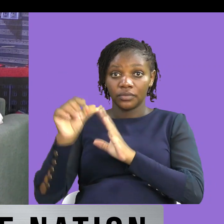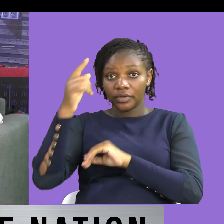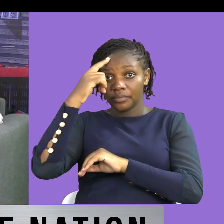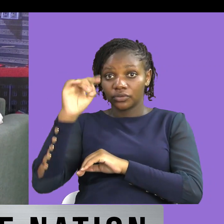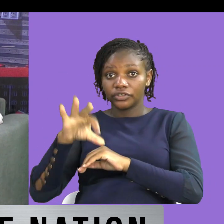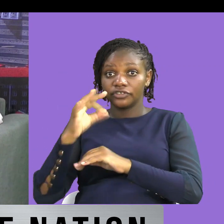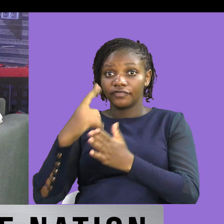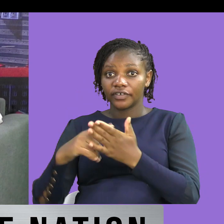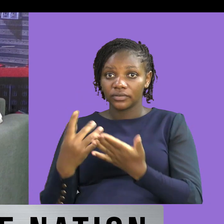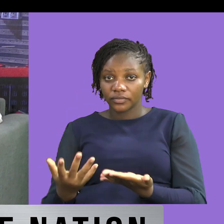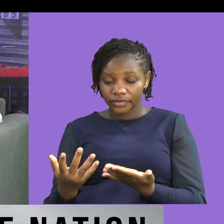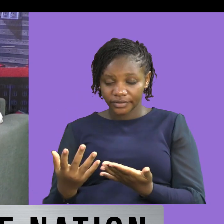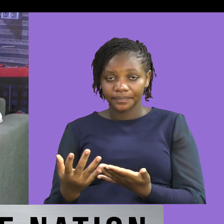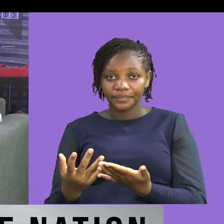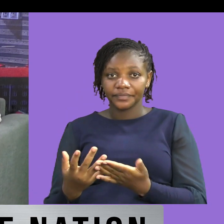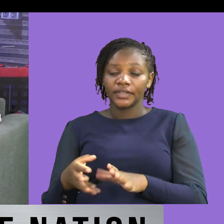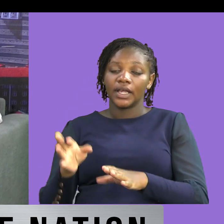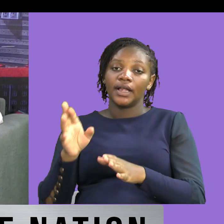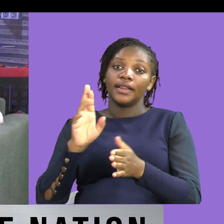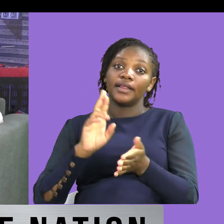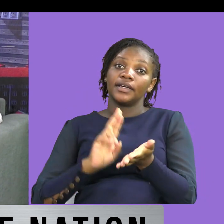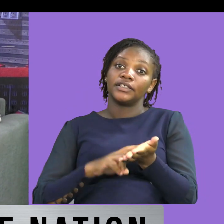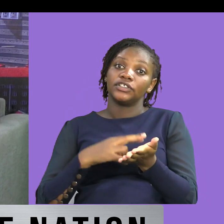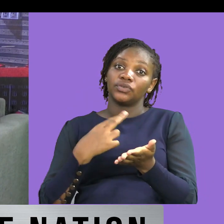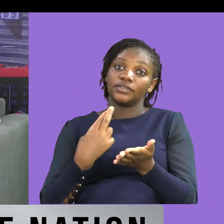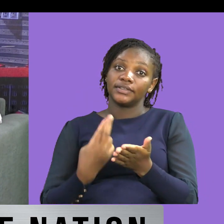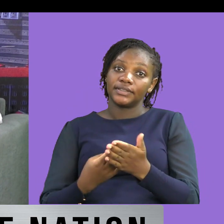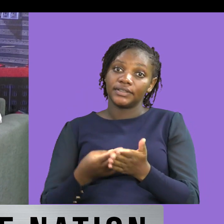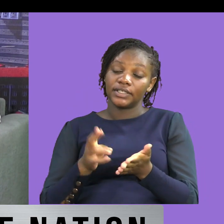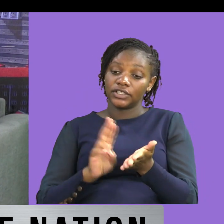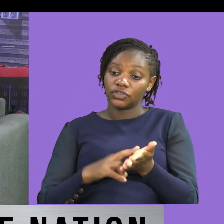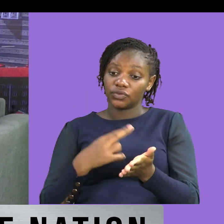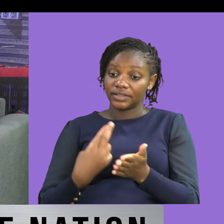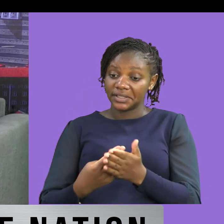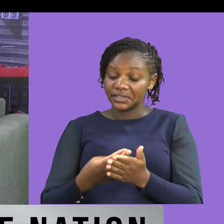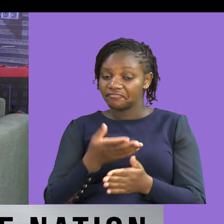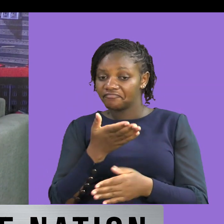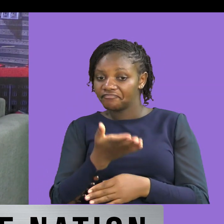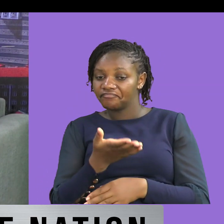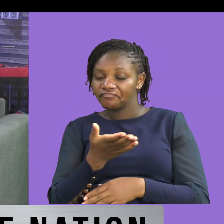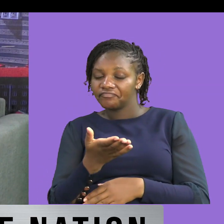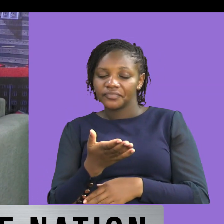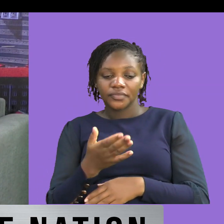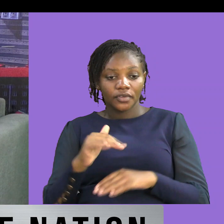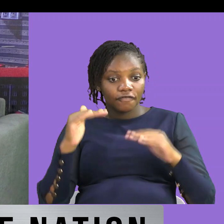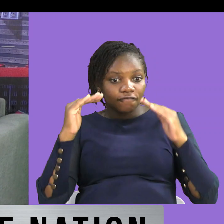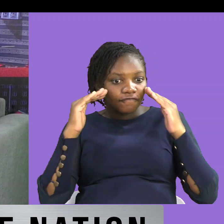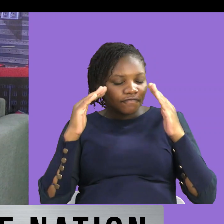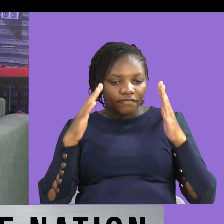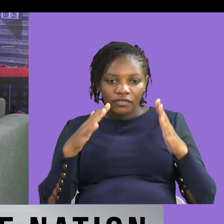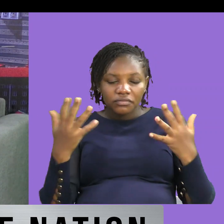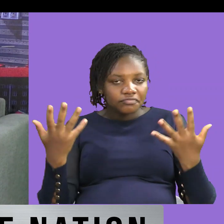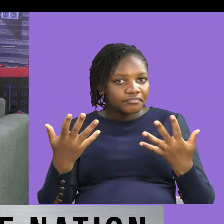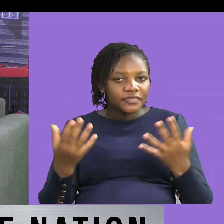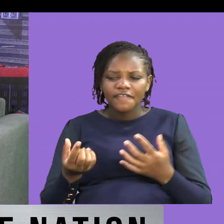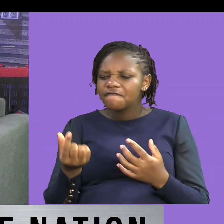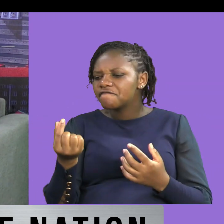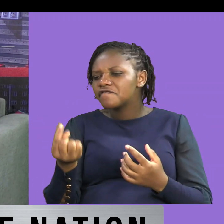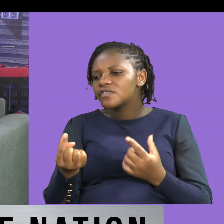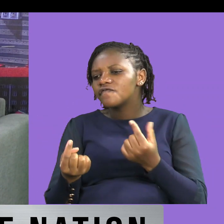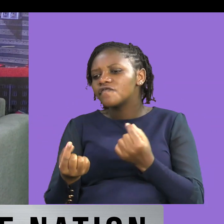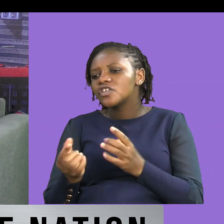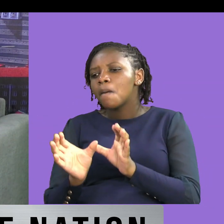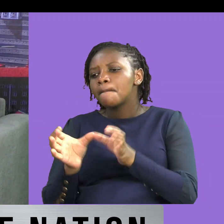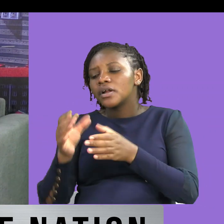find that the resources that are revolving around political parties are just concentrated on a few political parties, and that is why